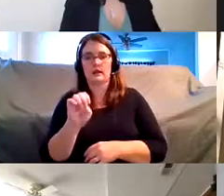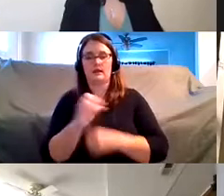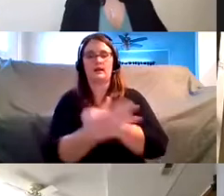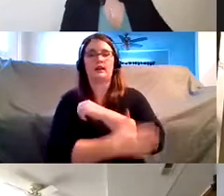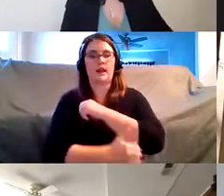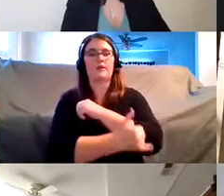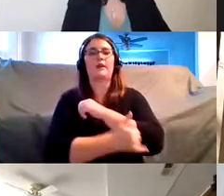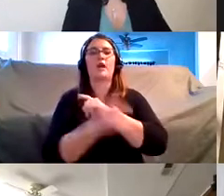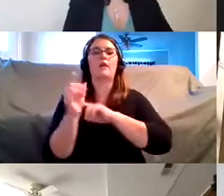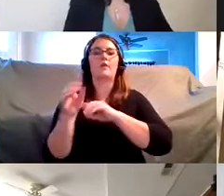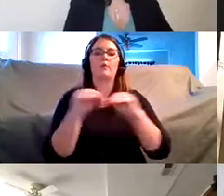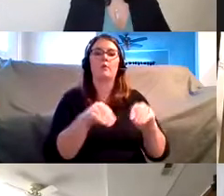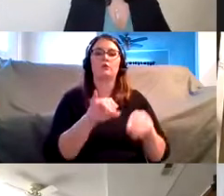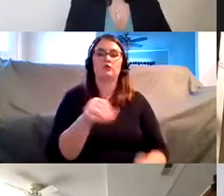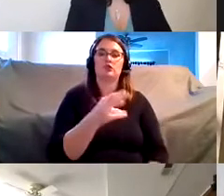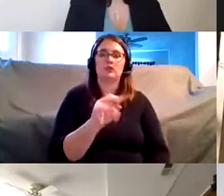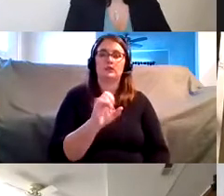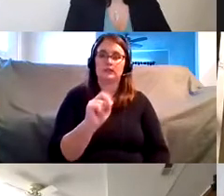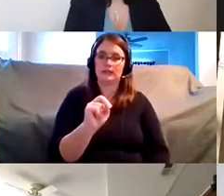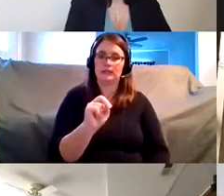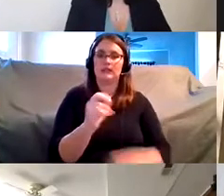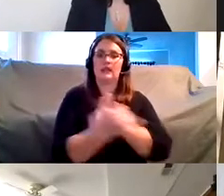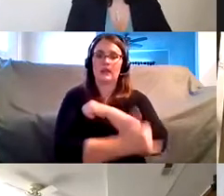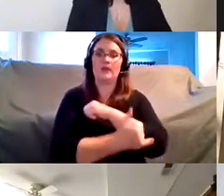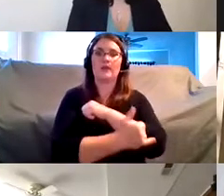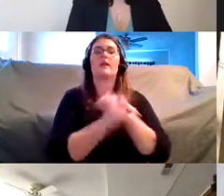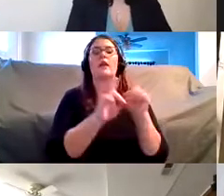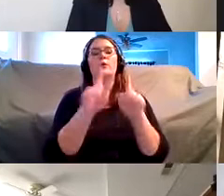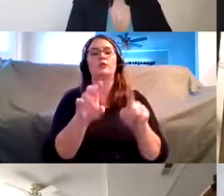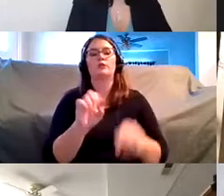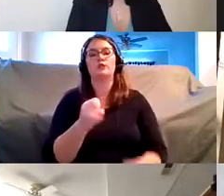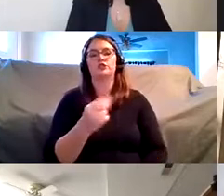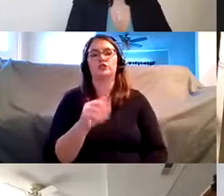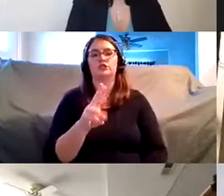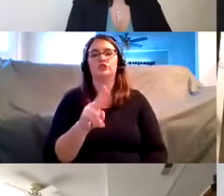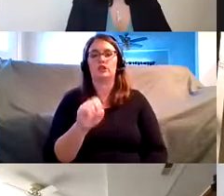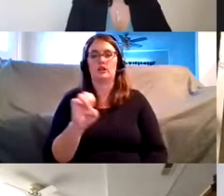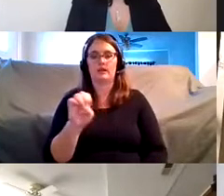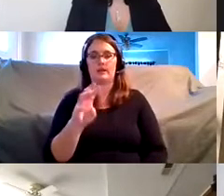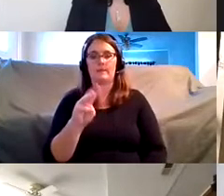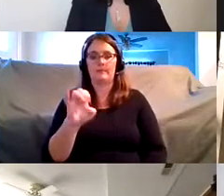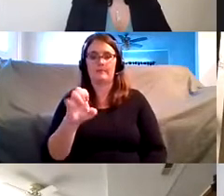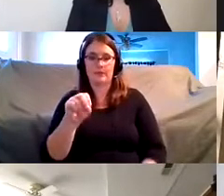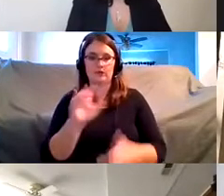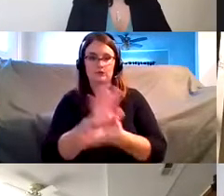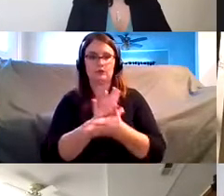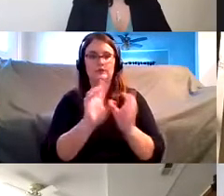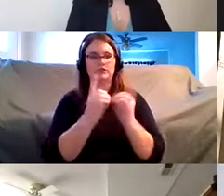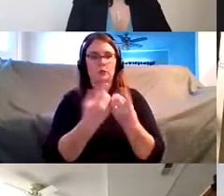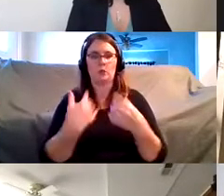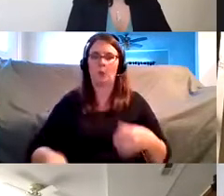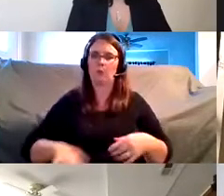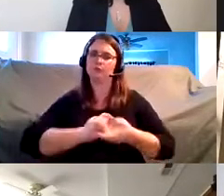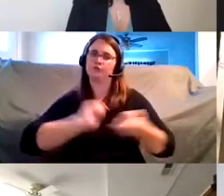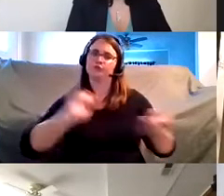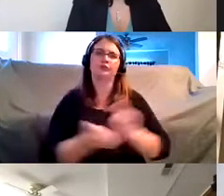to Shawnee Mission School District, which was a big, big change for me, going from Wyandotte and knowing who I can hang out with, who I can speak the language